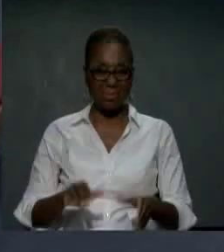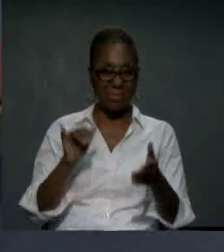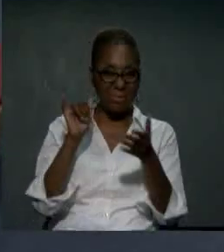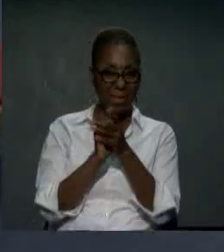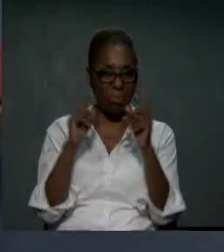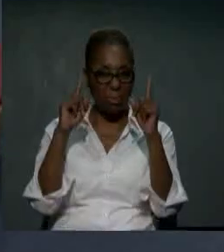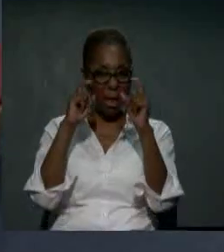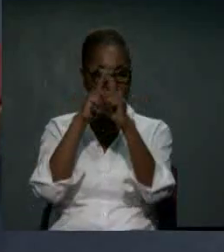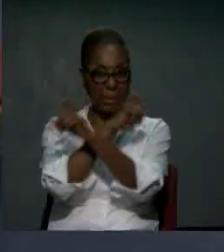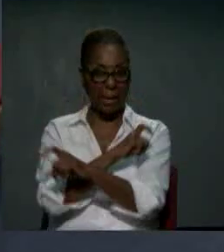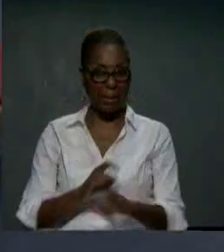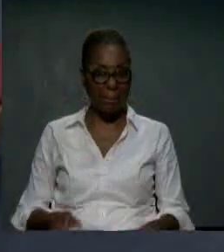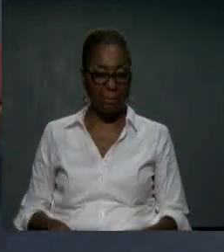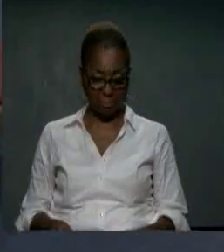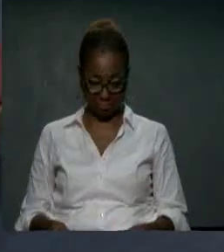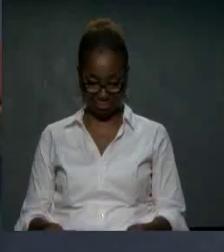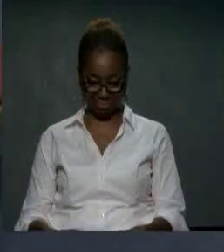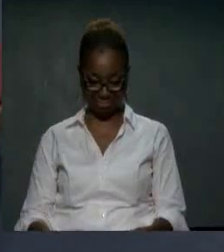complicated.